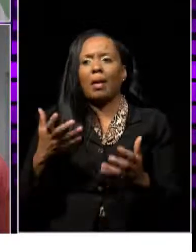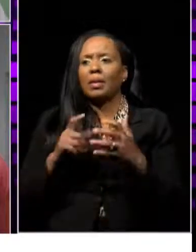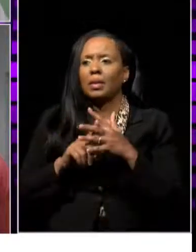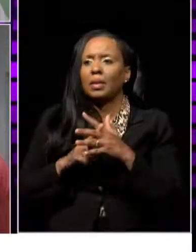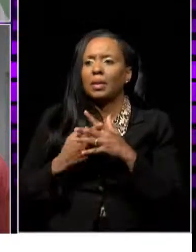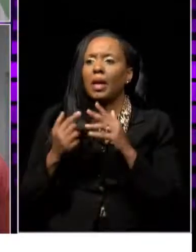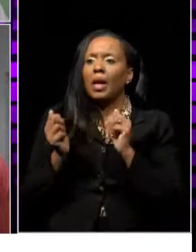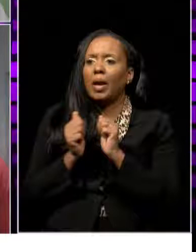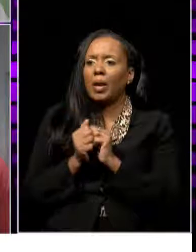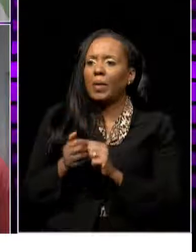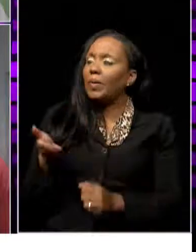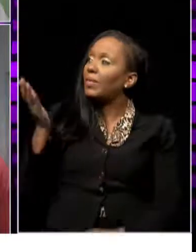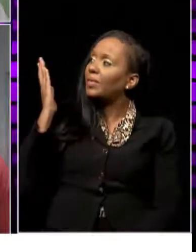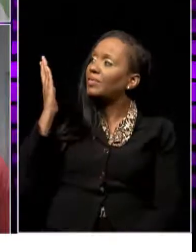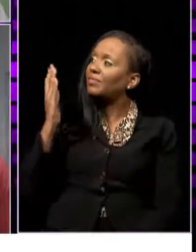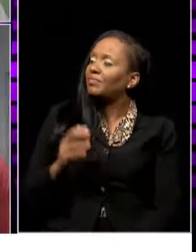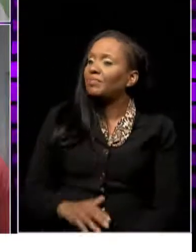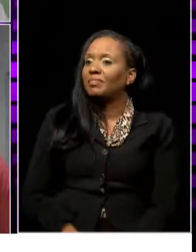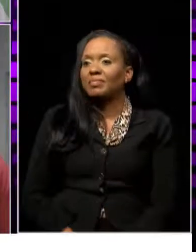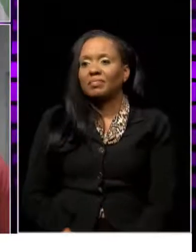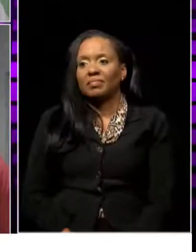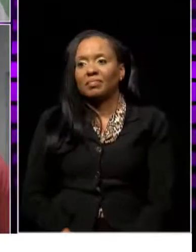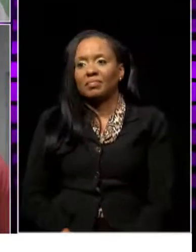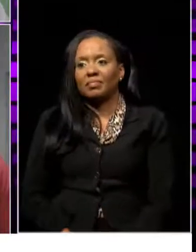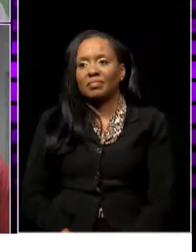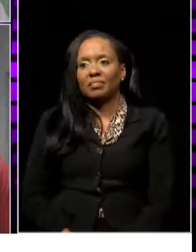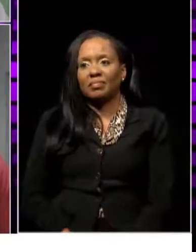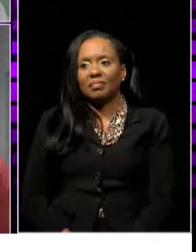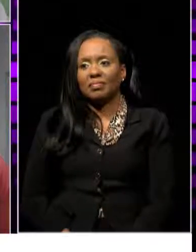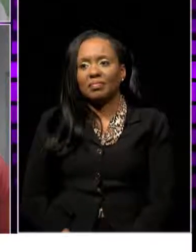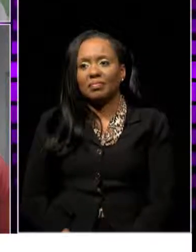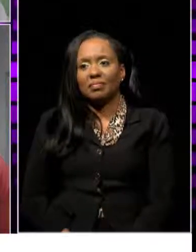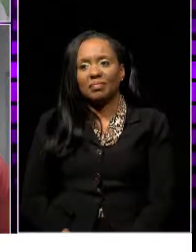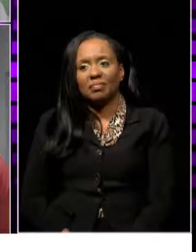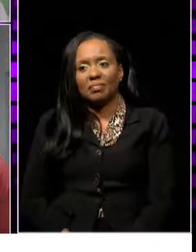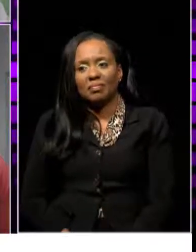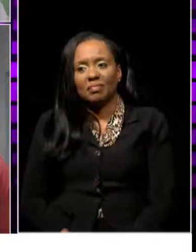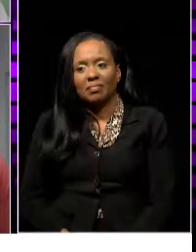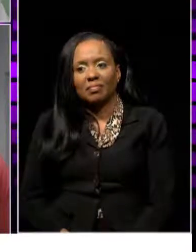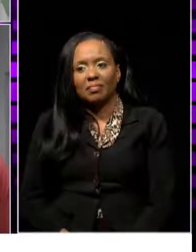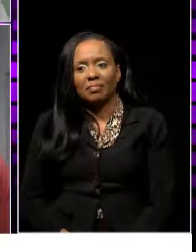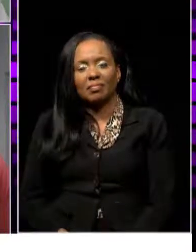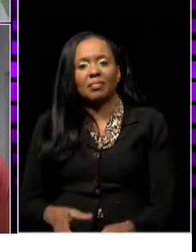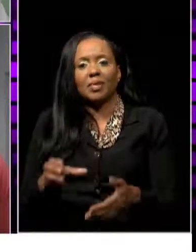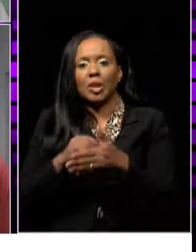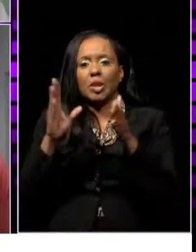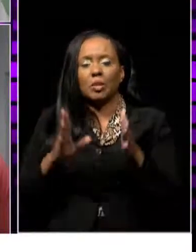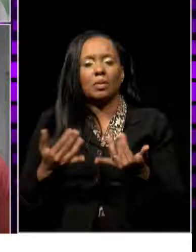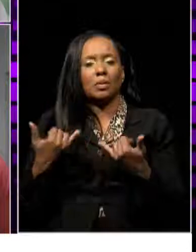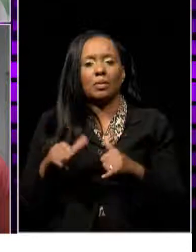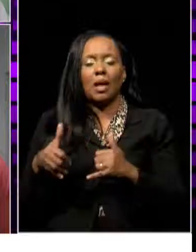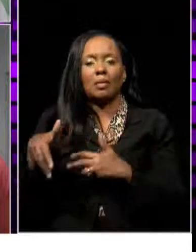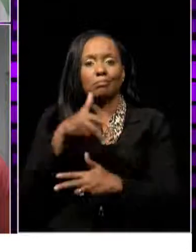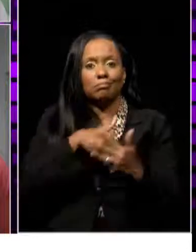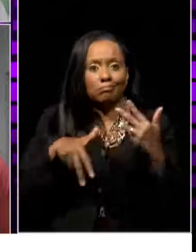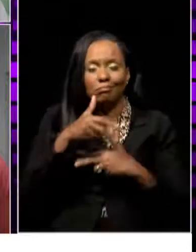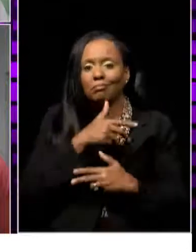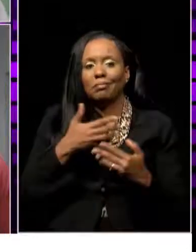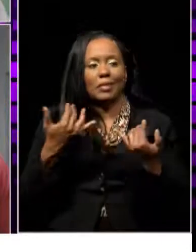Richards. I can tell you this. The students still interact. The students still make friends. First of